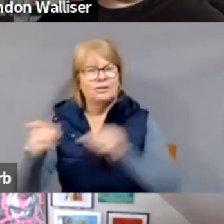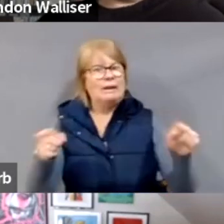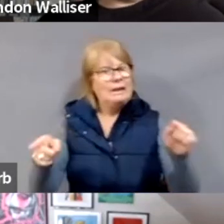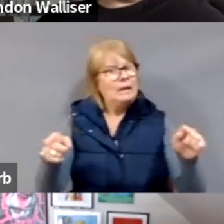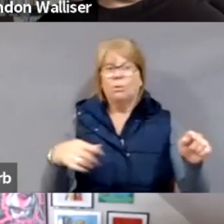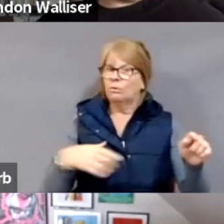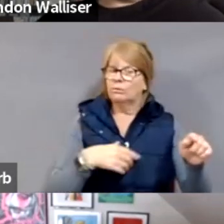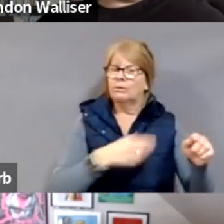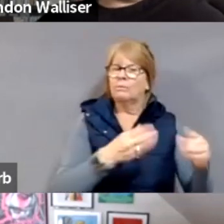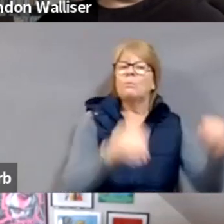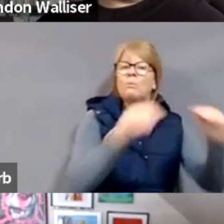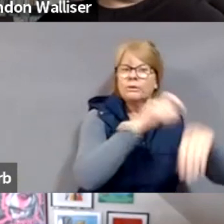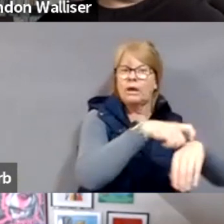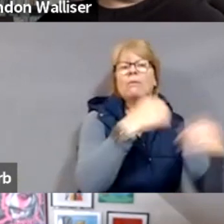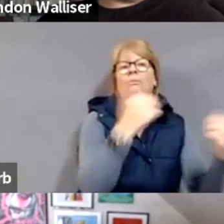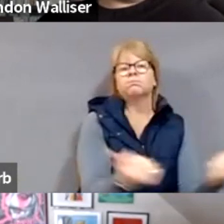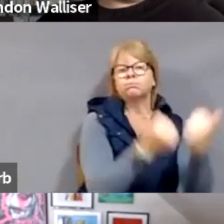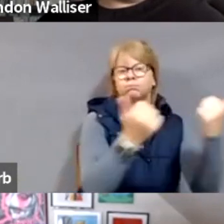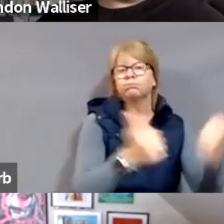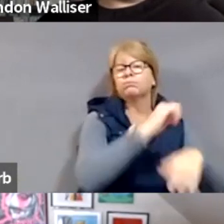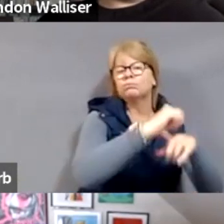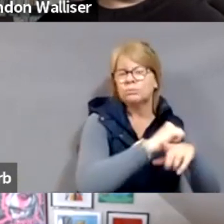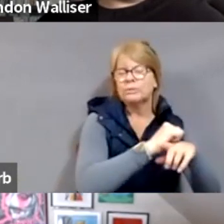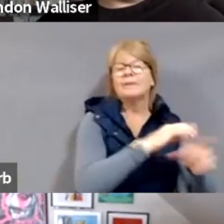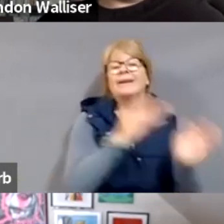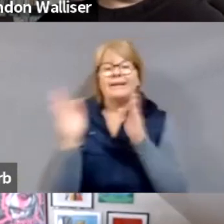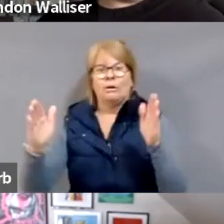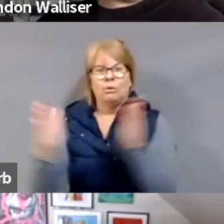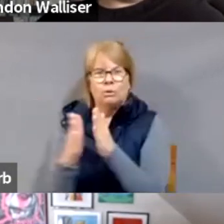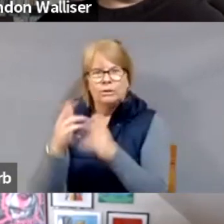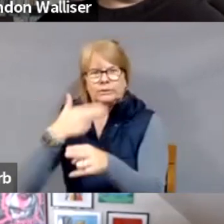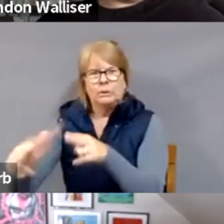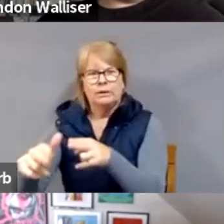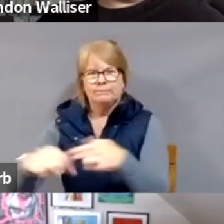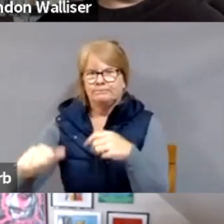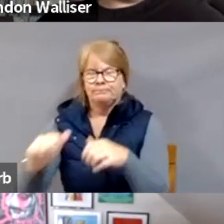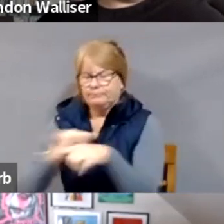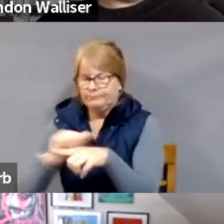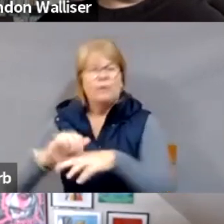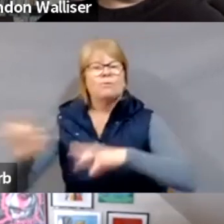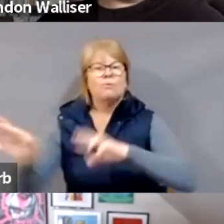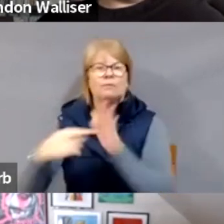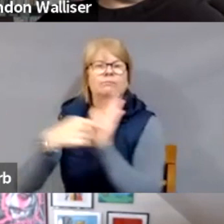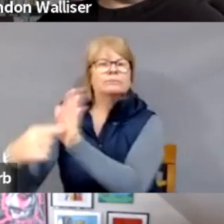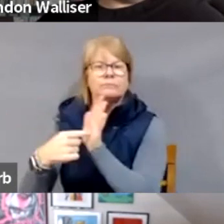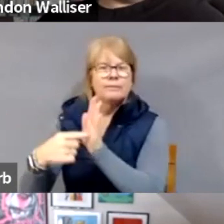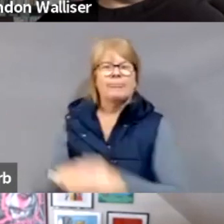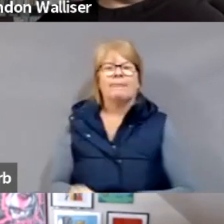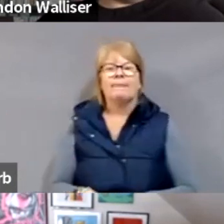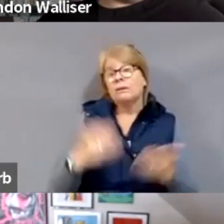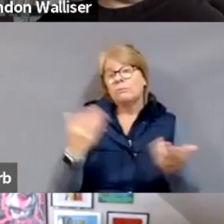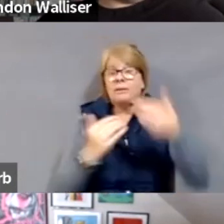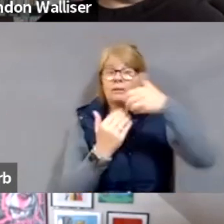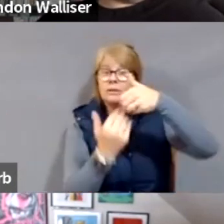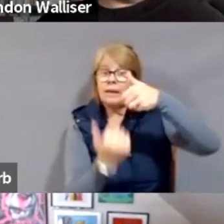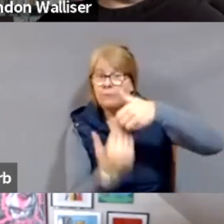a lot of pushback is to separate them so that you have acting professional credits, acting community